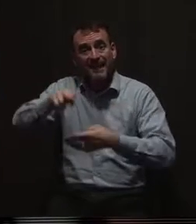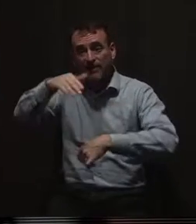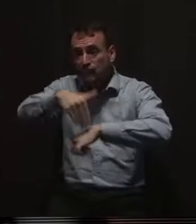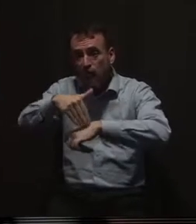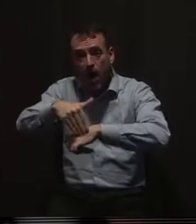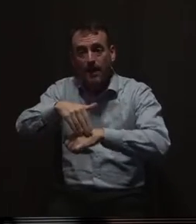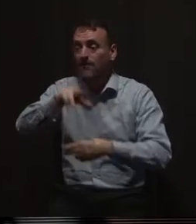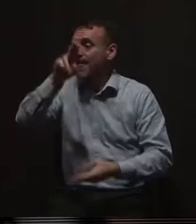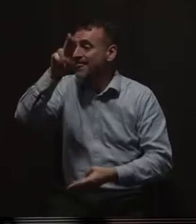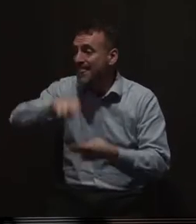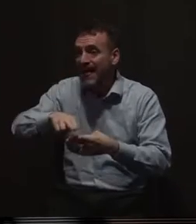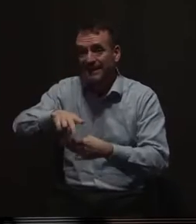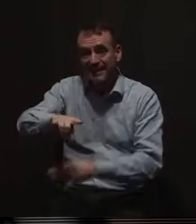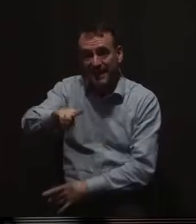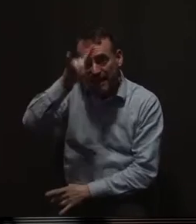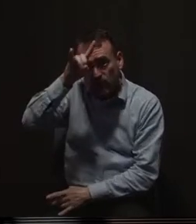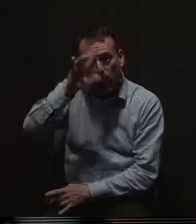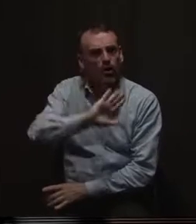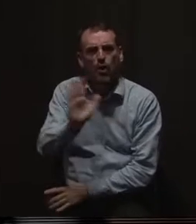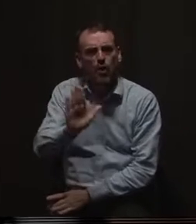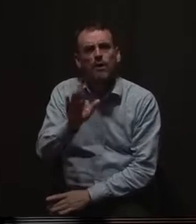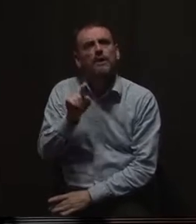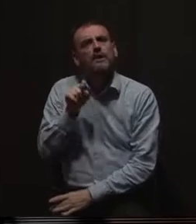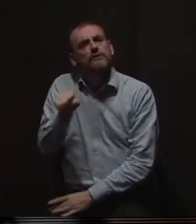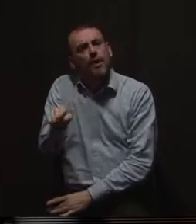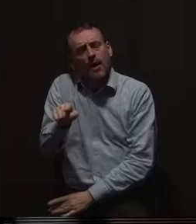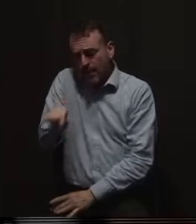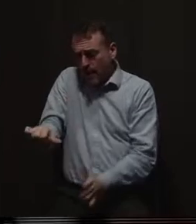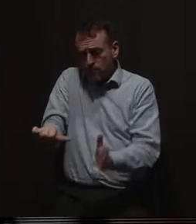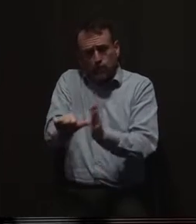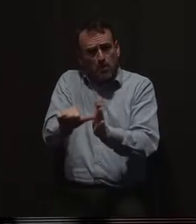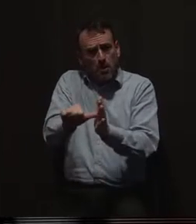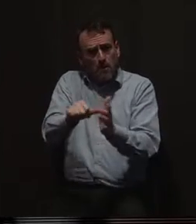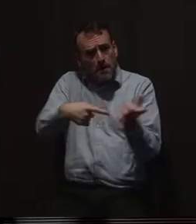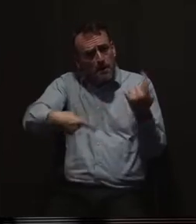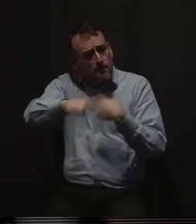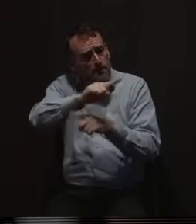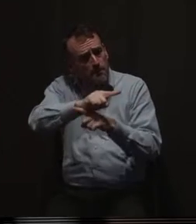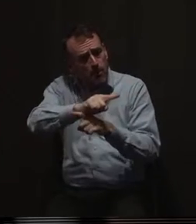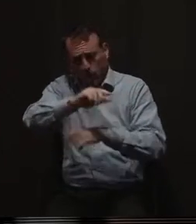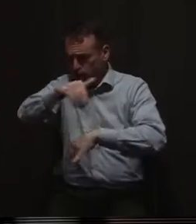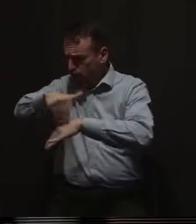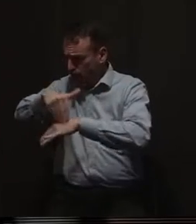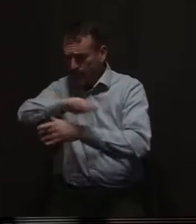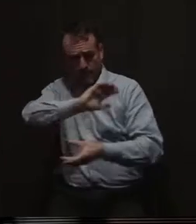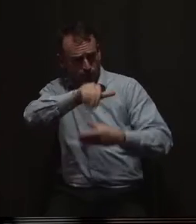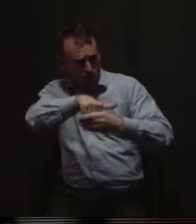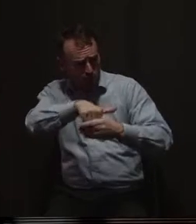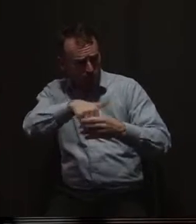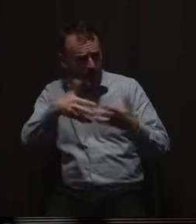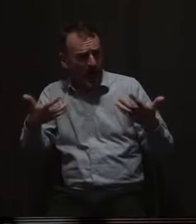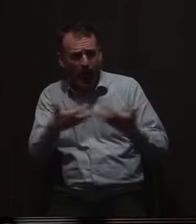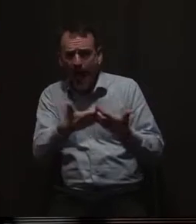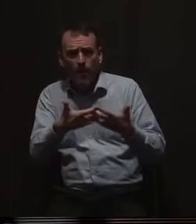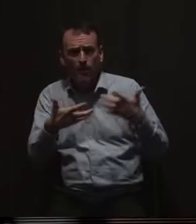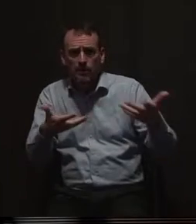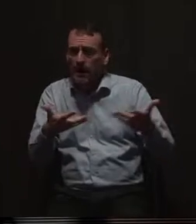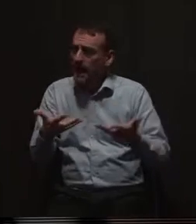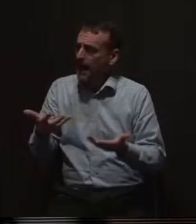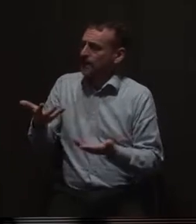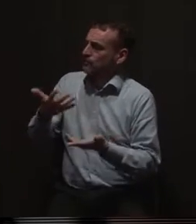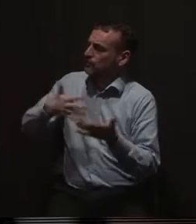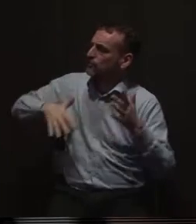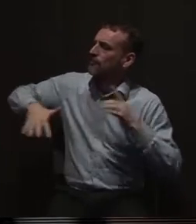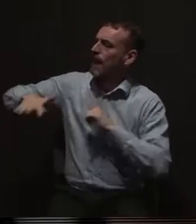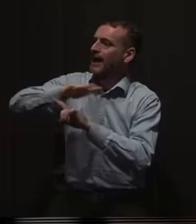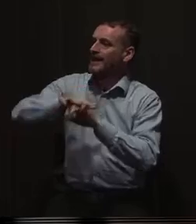deviant. So how can we tackle that problem to become a more just society? Also has to measure